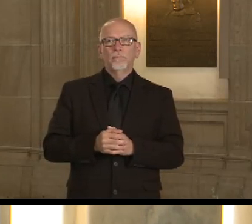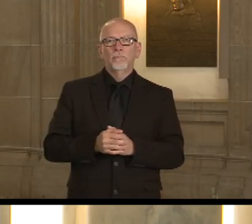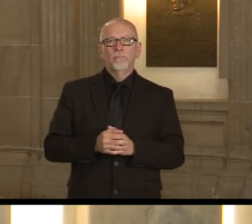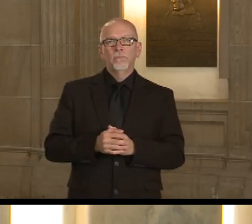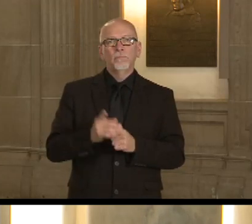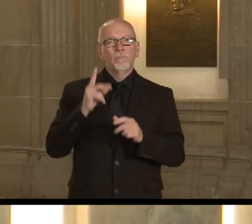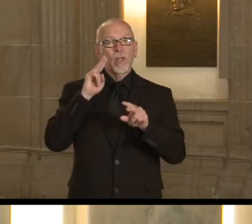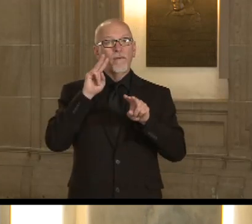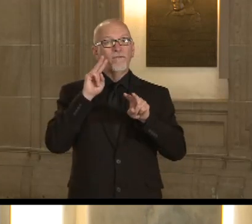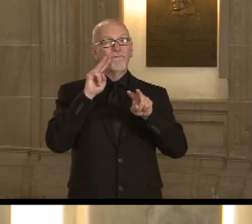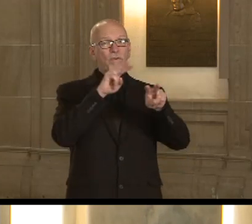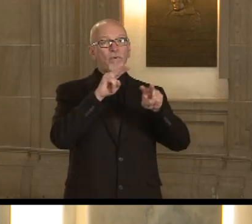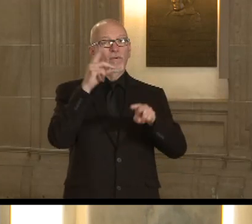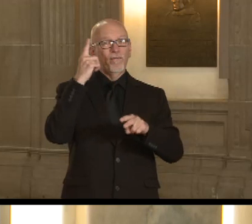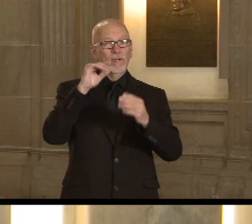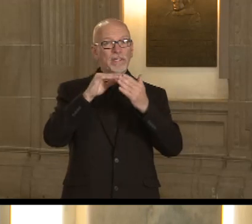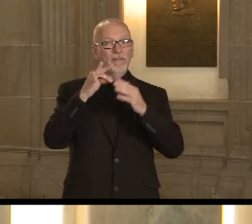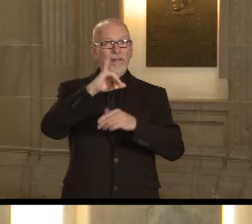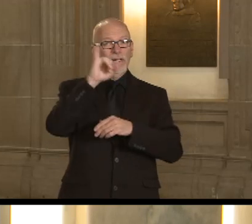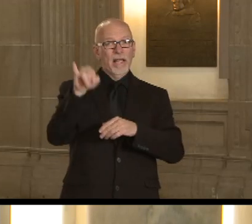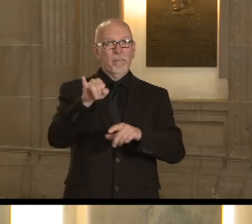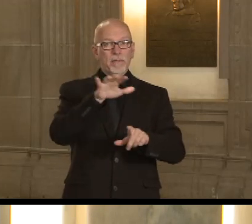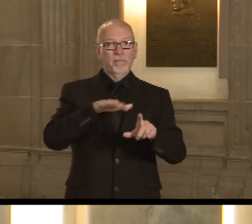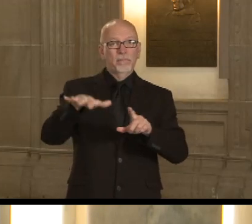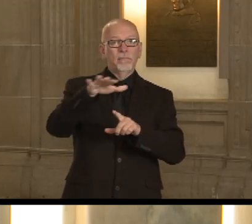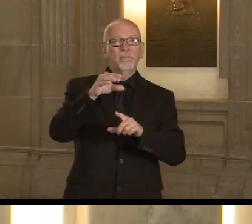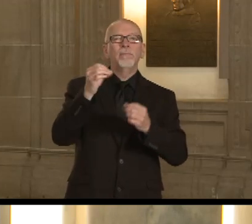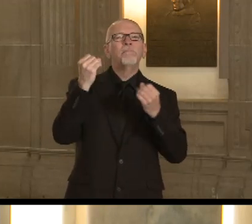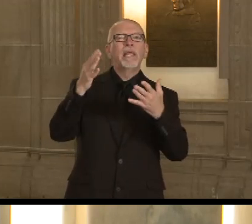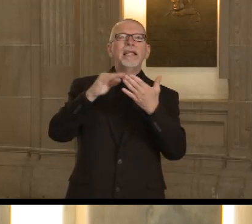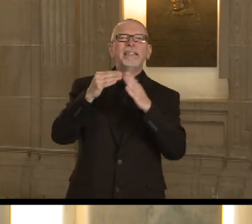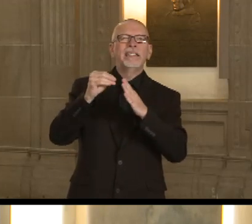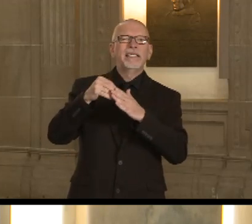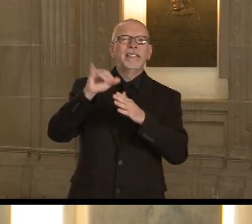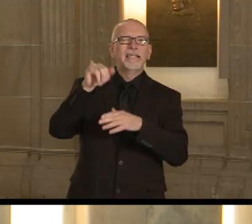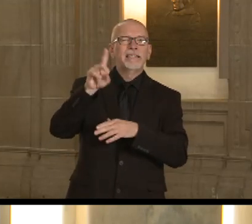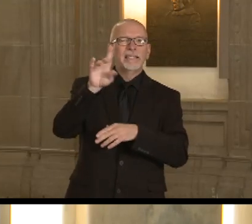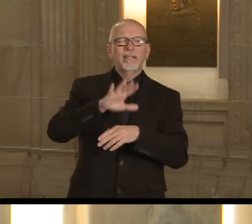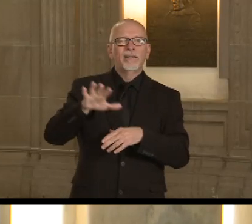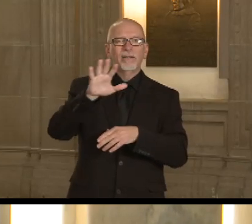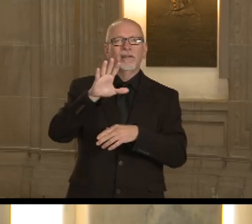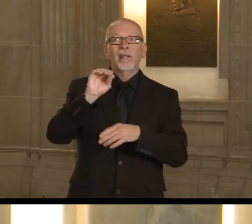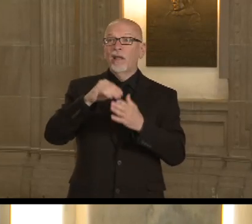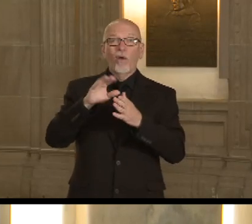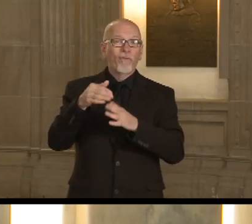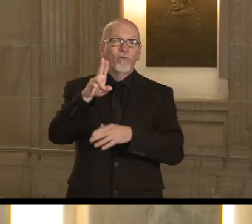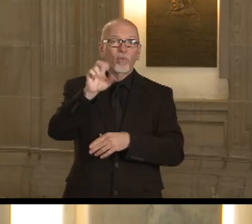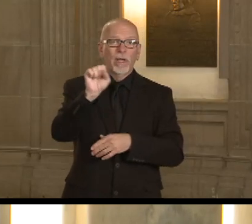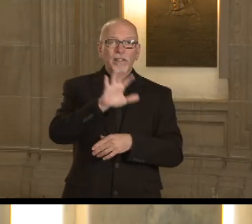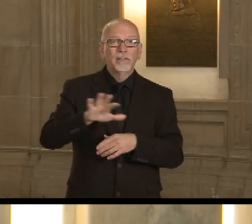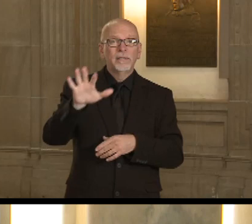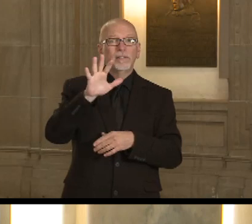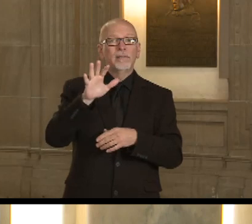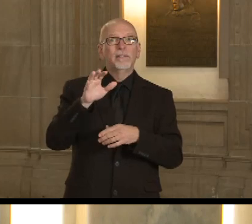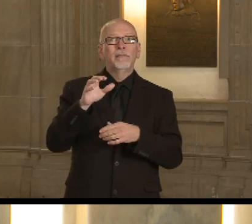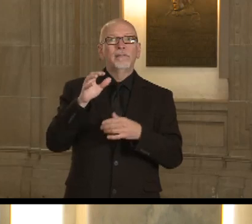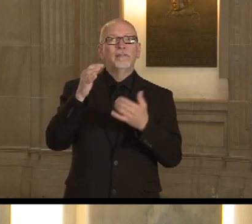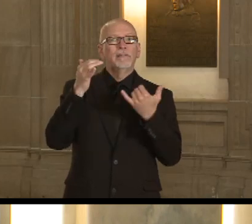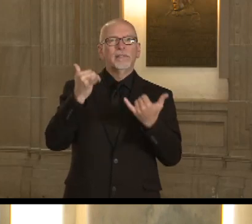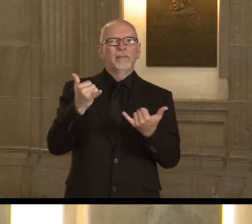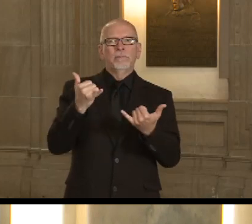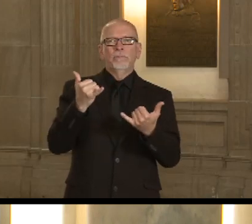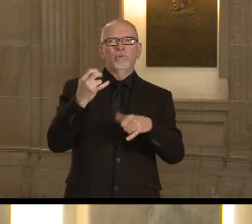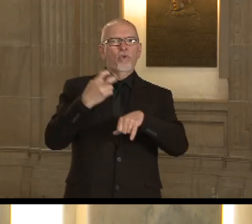The view of the city of Indianapolis and many other cities in our state and around our country are